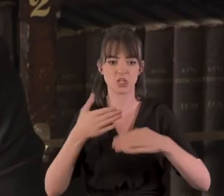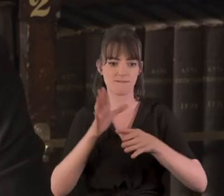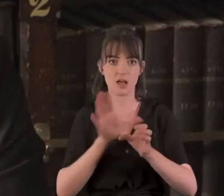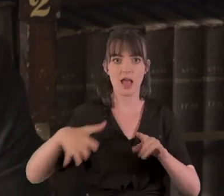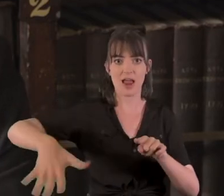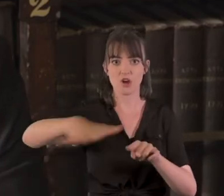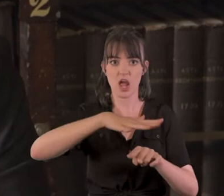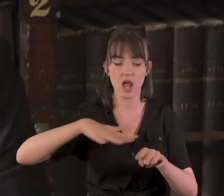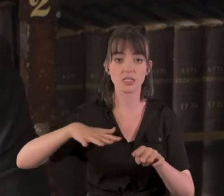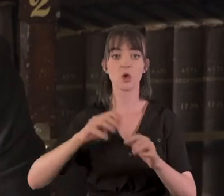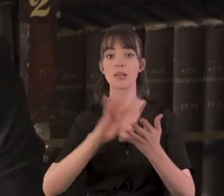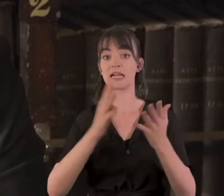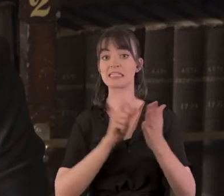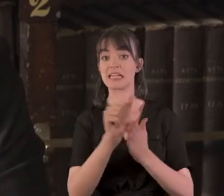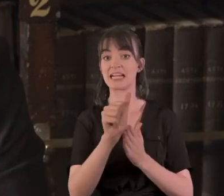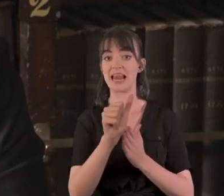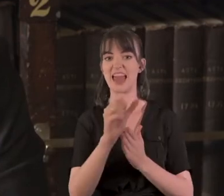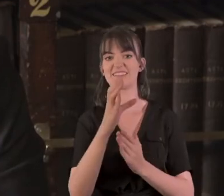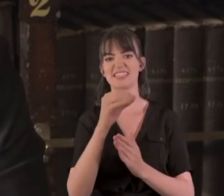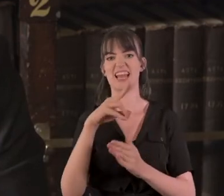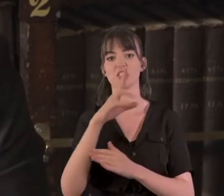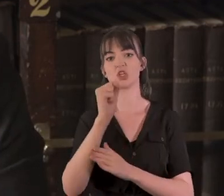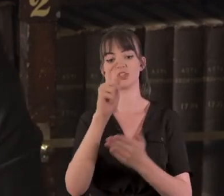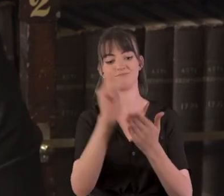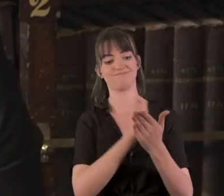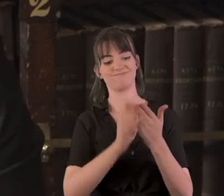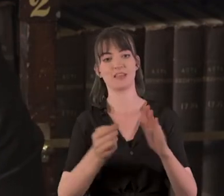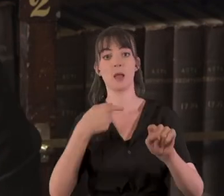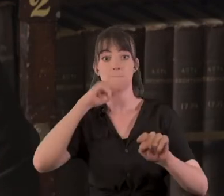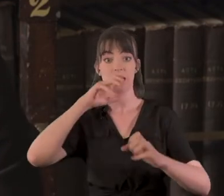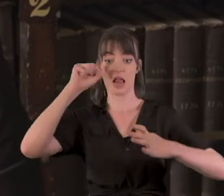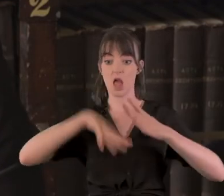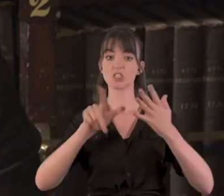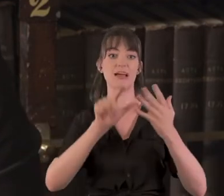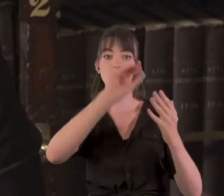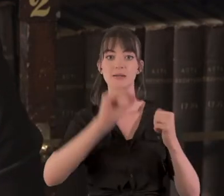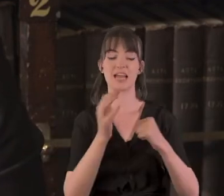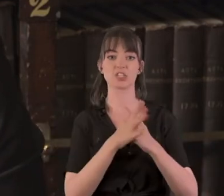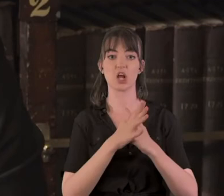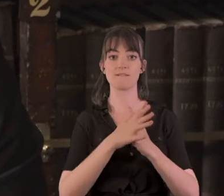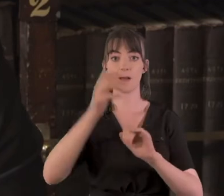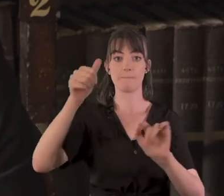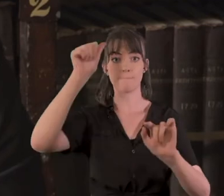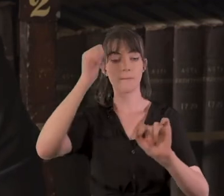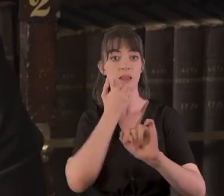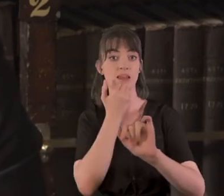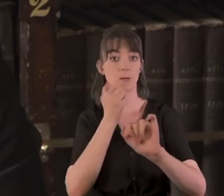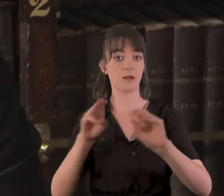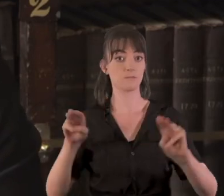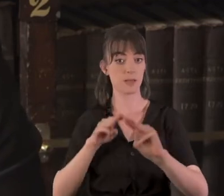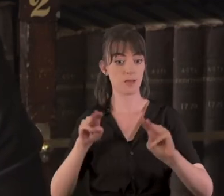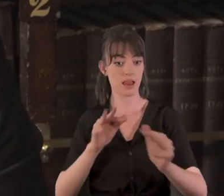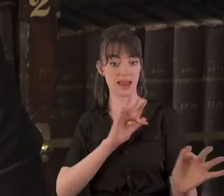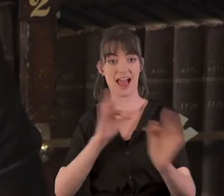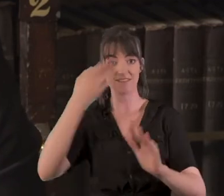1911 census, I think 7% of its population. Is it recognised in Britain? Do you think it was recognised then, or particularly